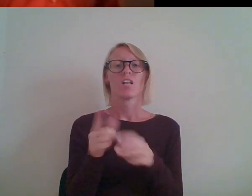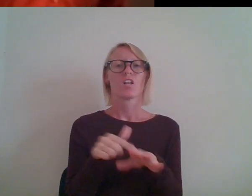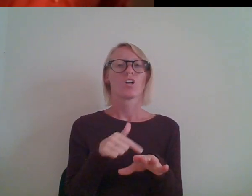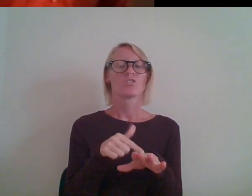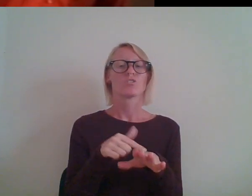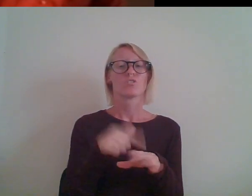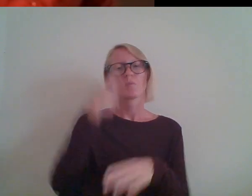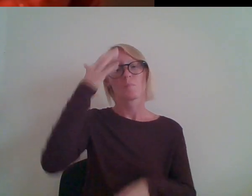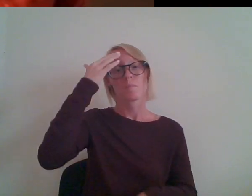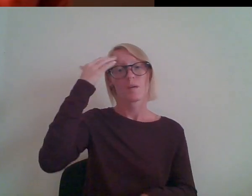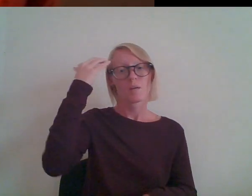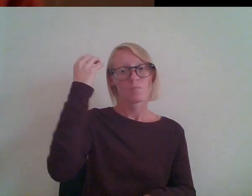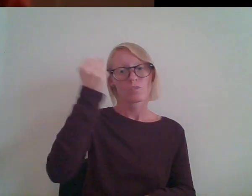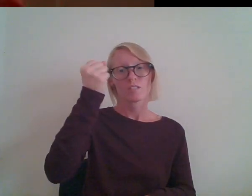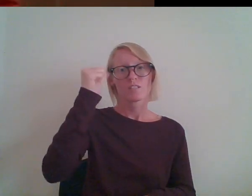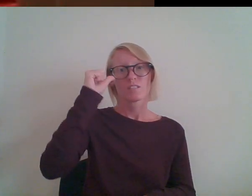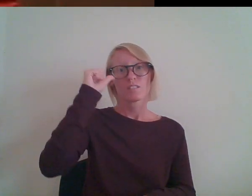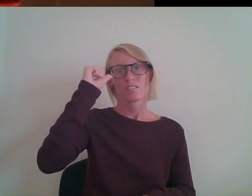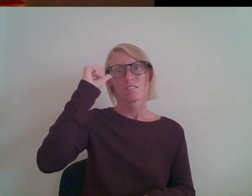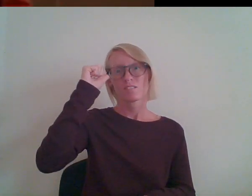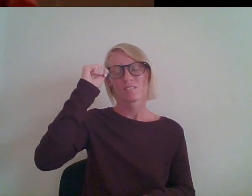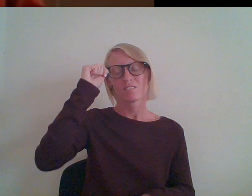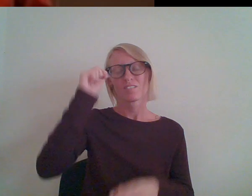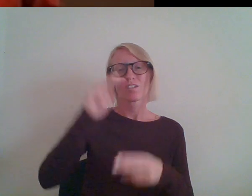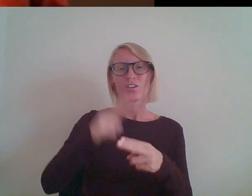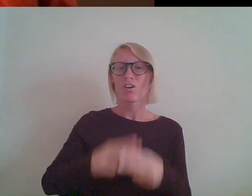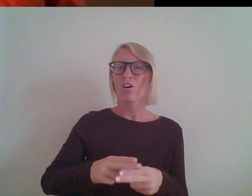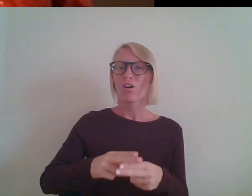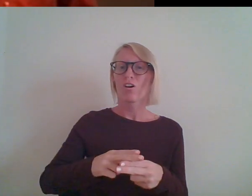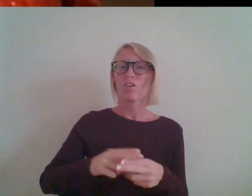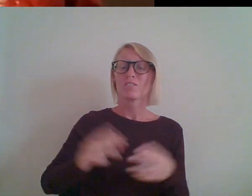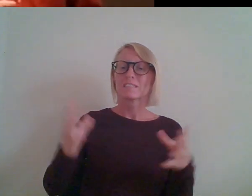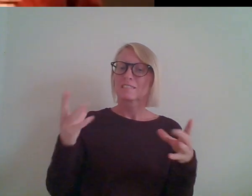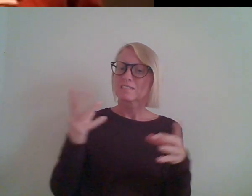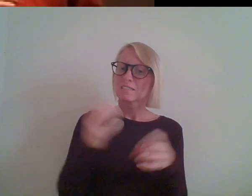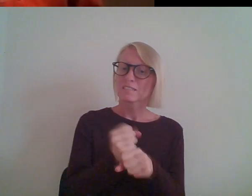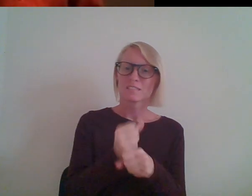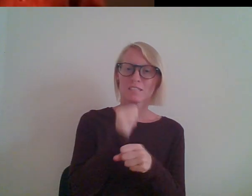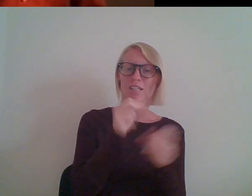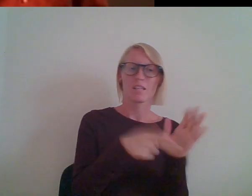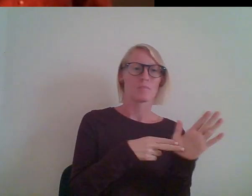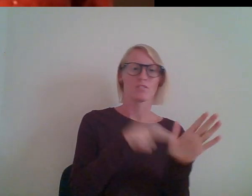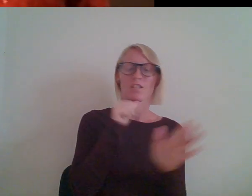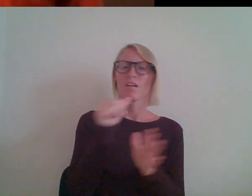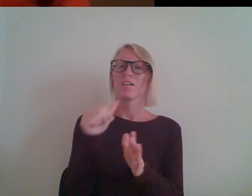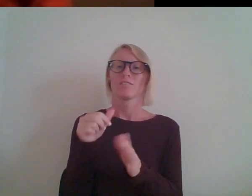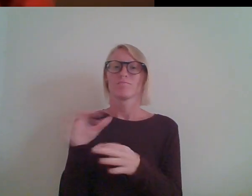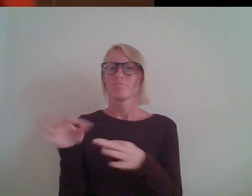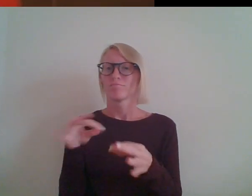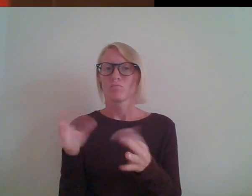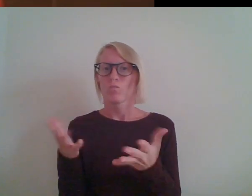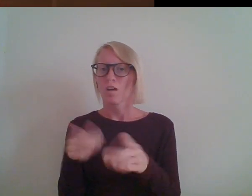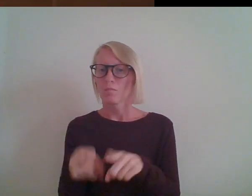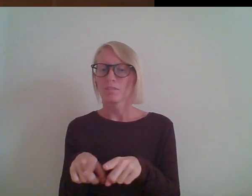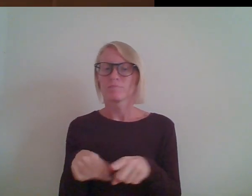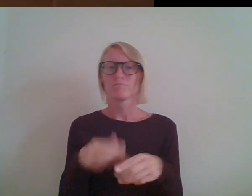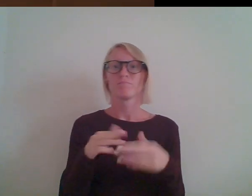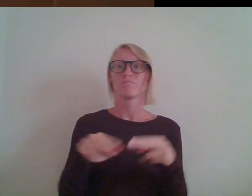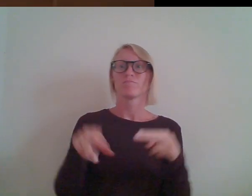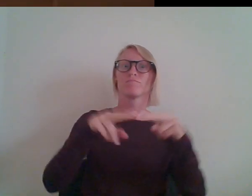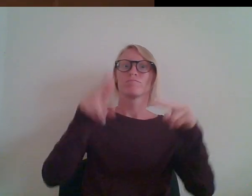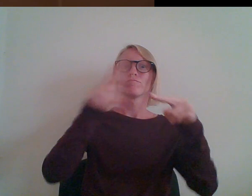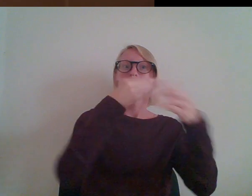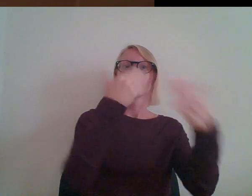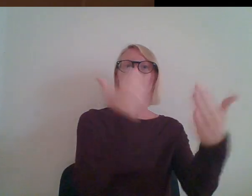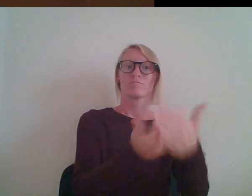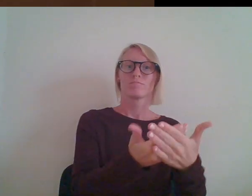we call consolidation. That just labels it, doesn't really say what's happening. But we're getting increasing evidence that that